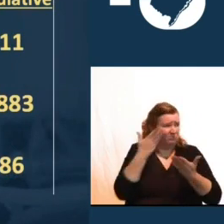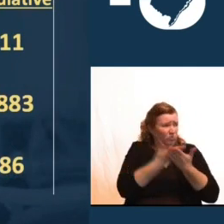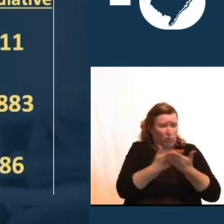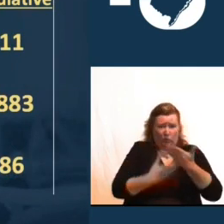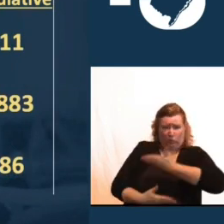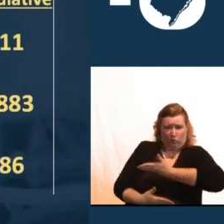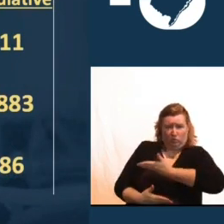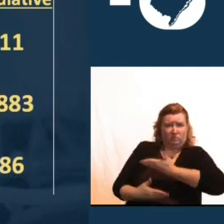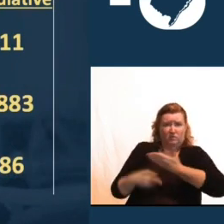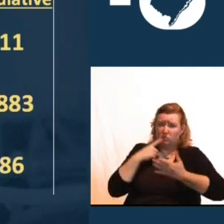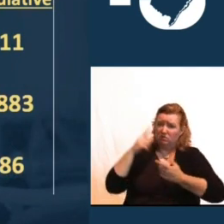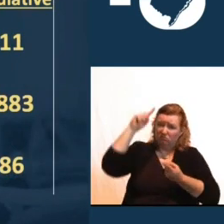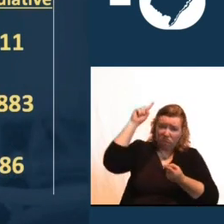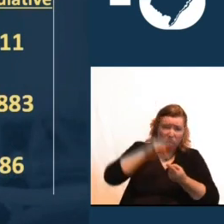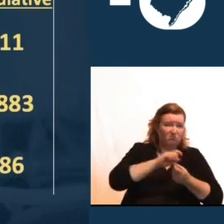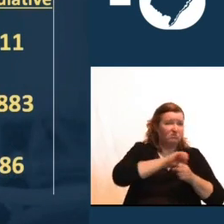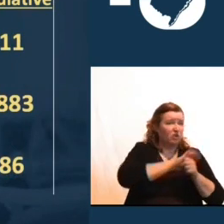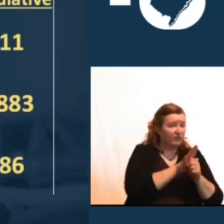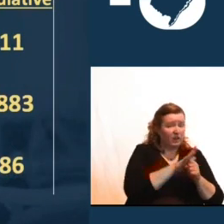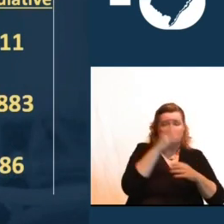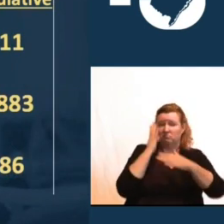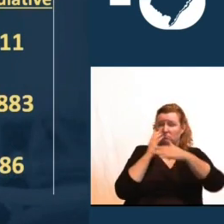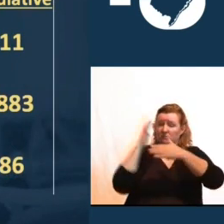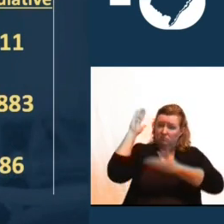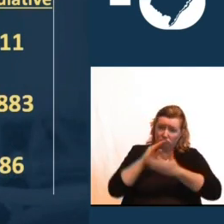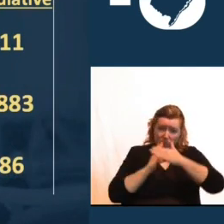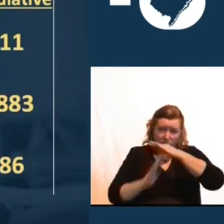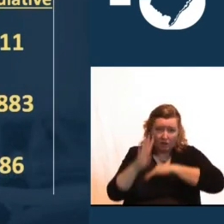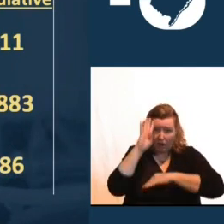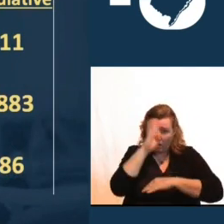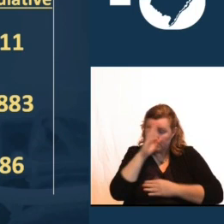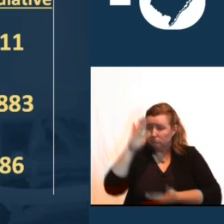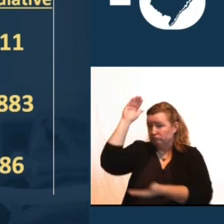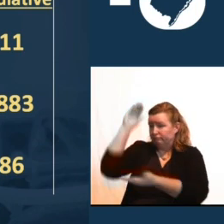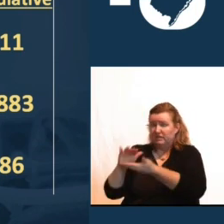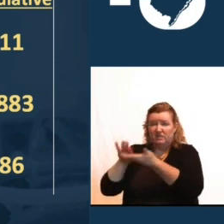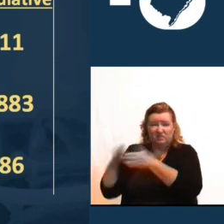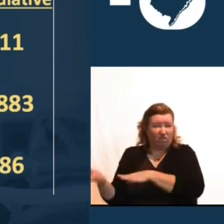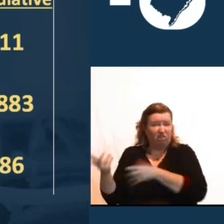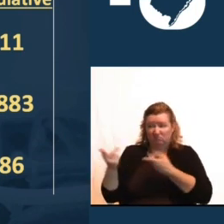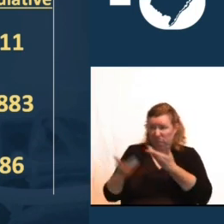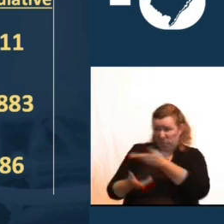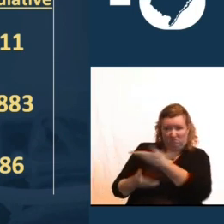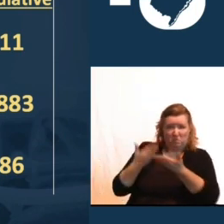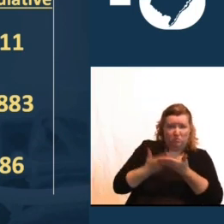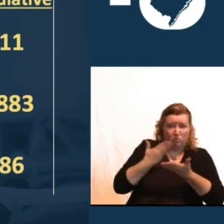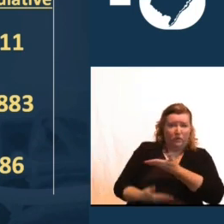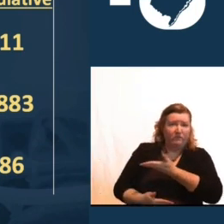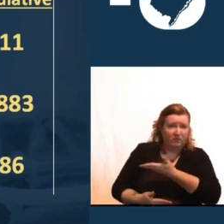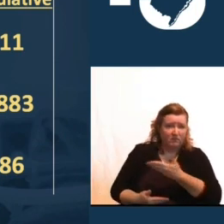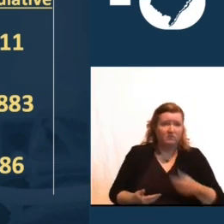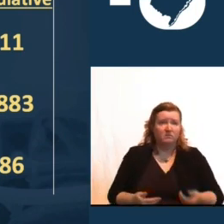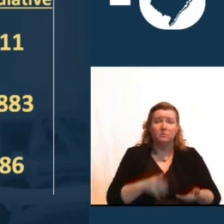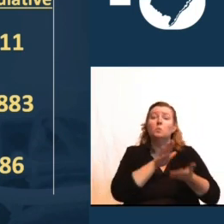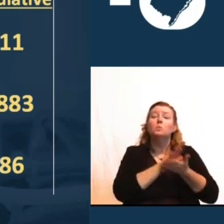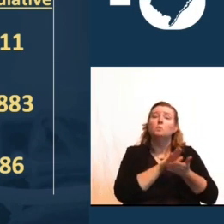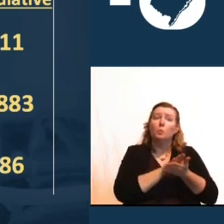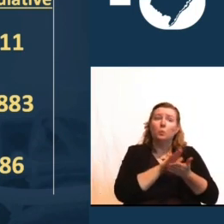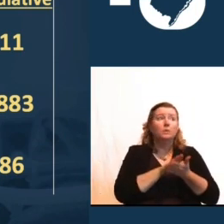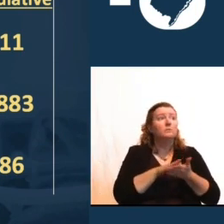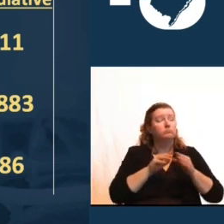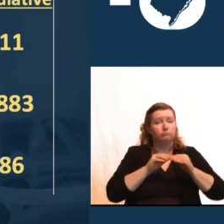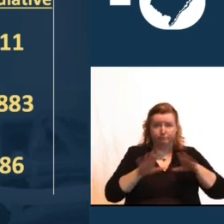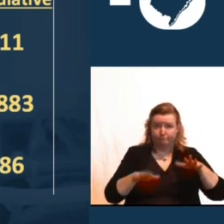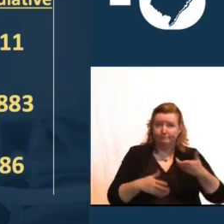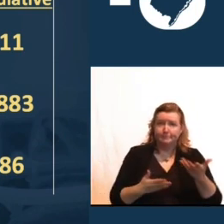quickly to look at the situation in our schools as we prepare for Monday's lifting of the in-school masking requirement, the number of cases